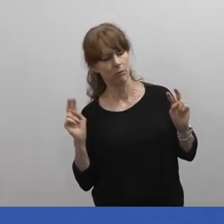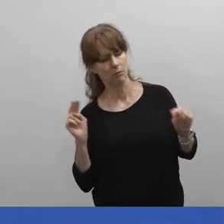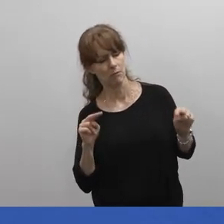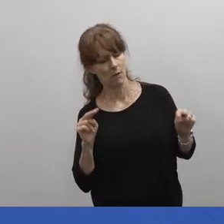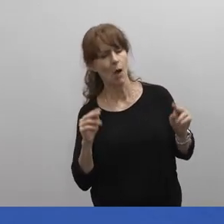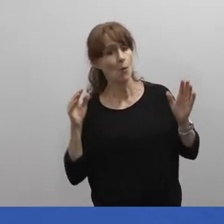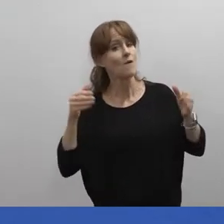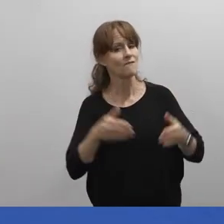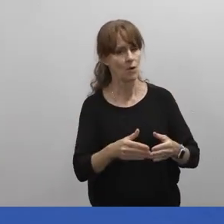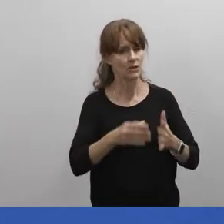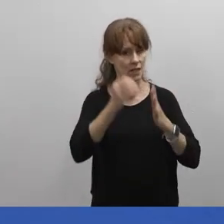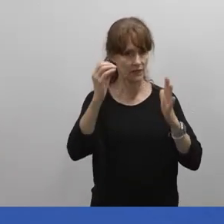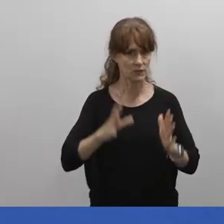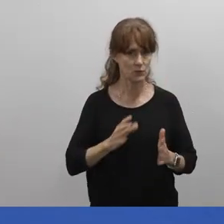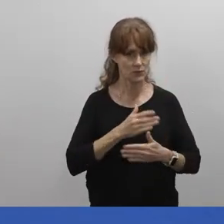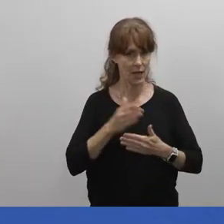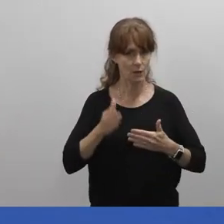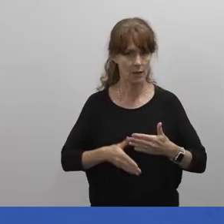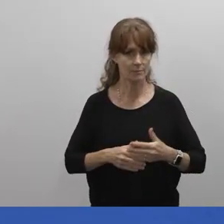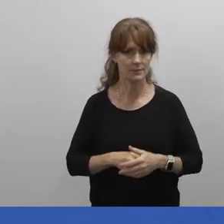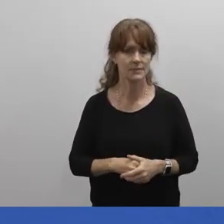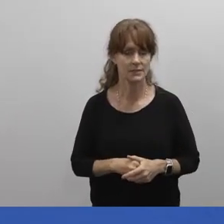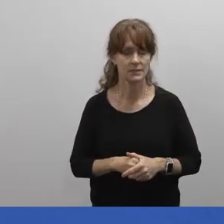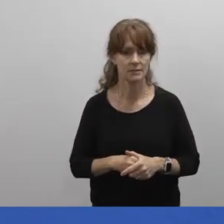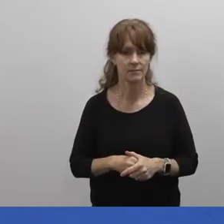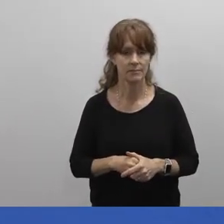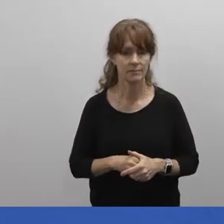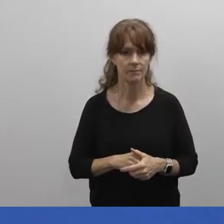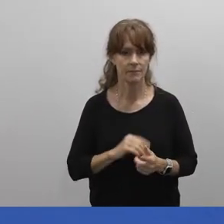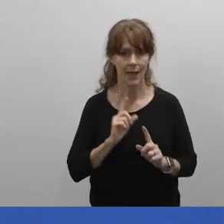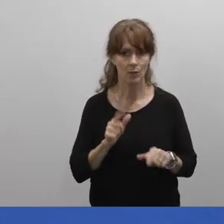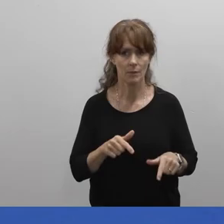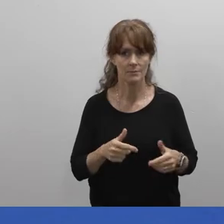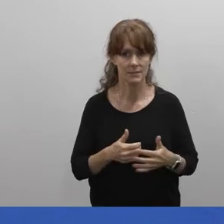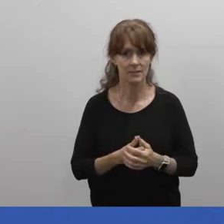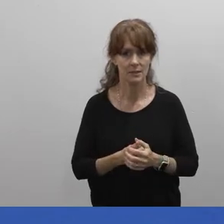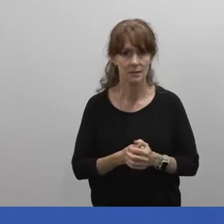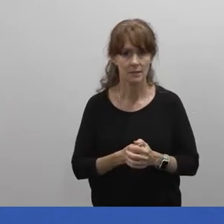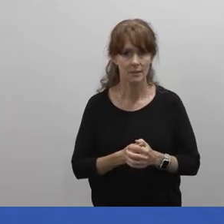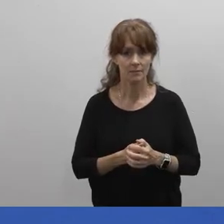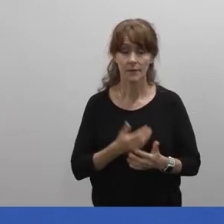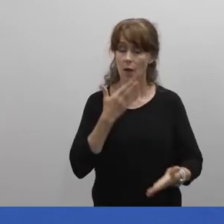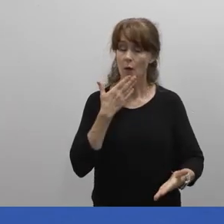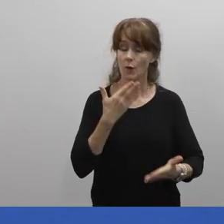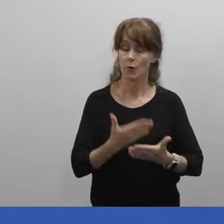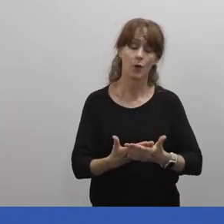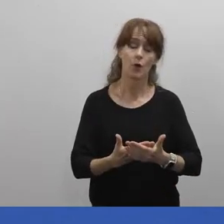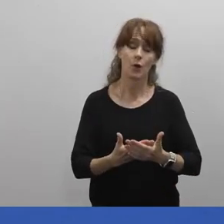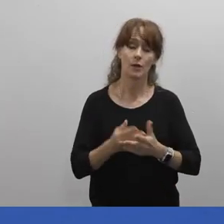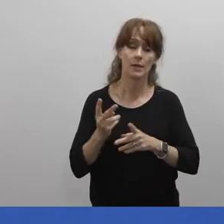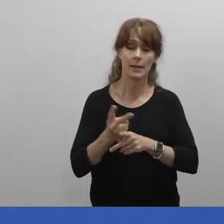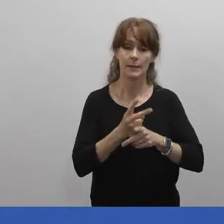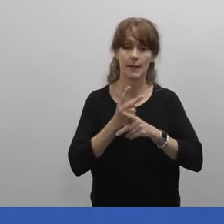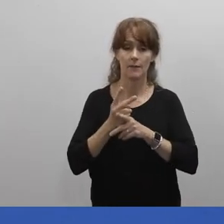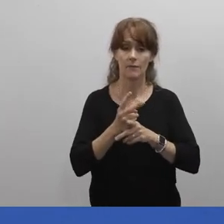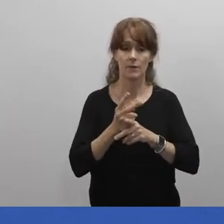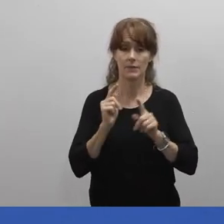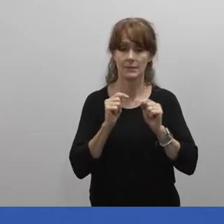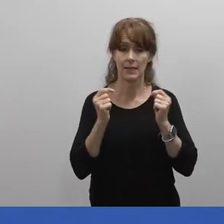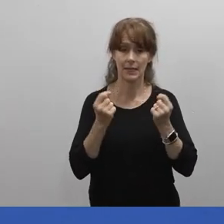focused on student outcomes as our role as a governance team, and that good governance teams are